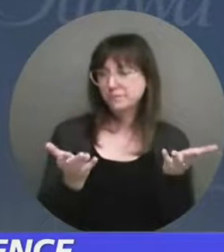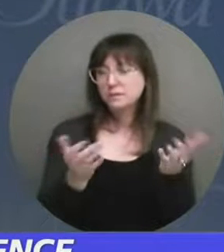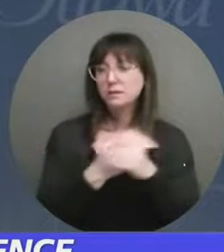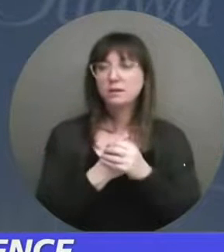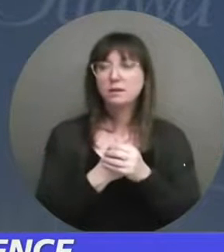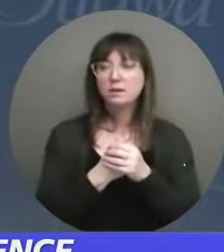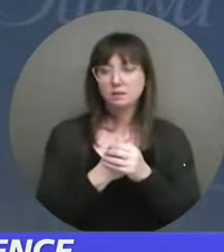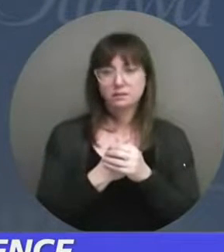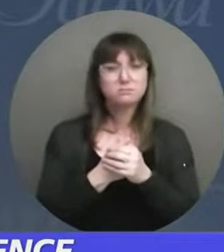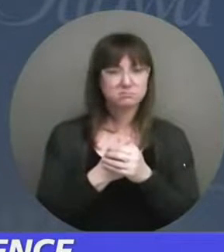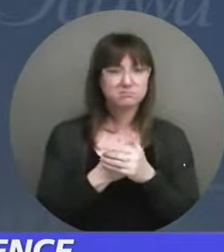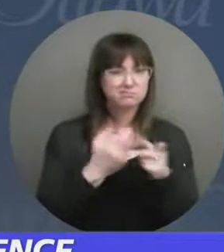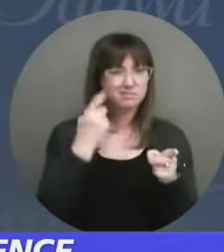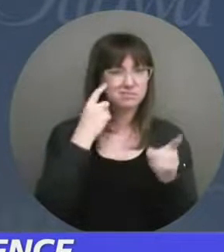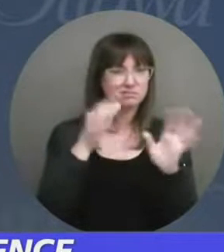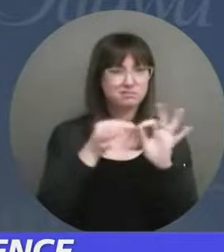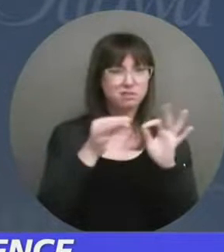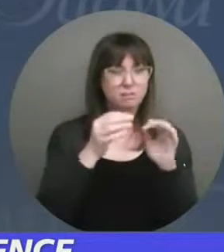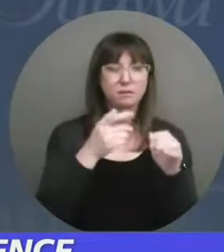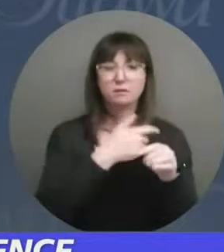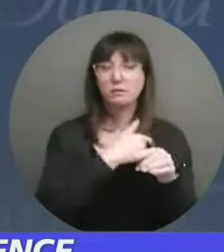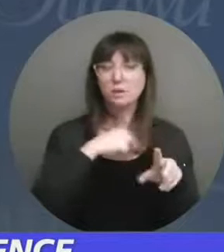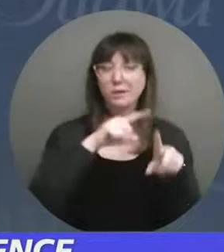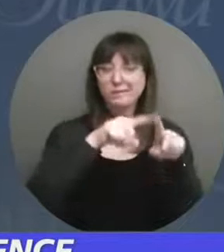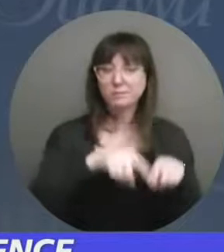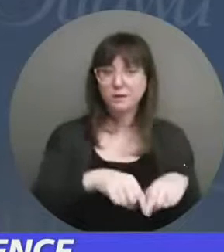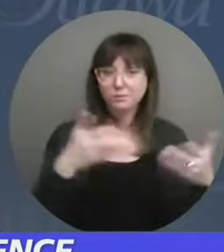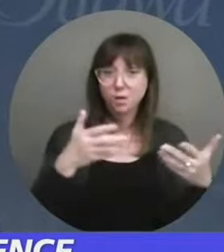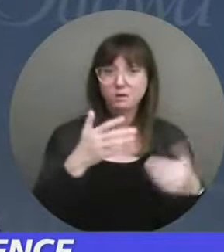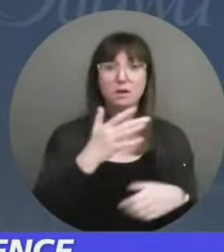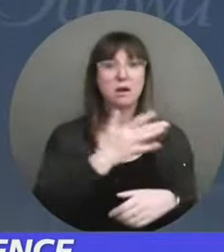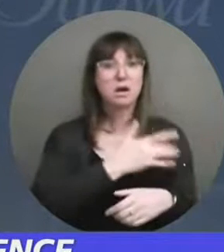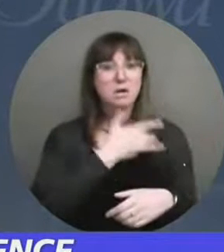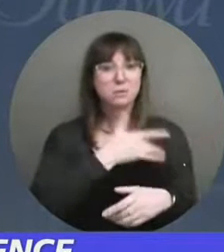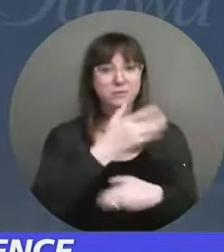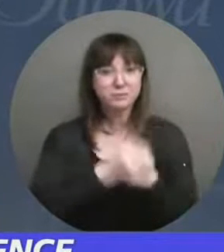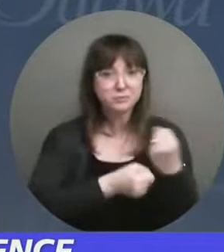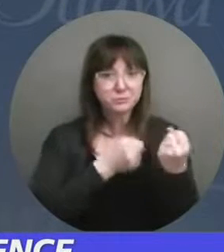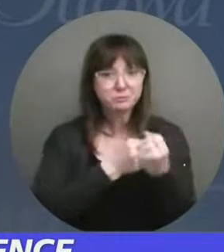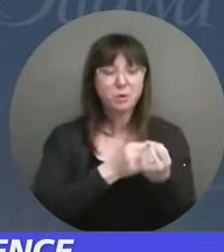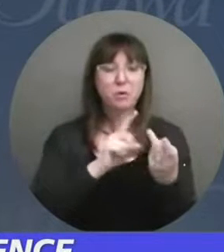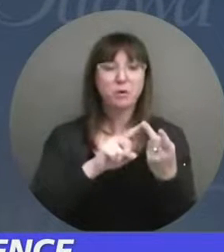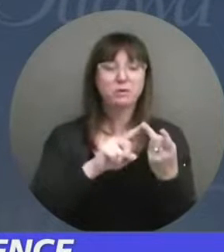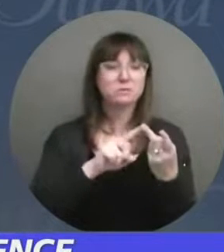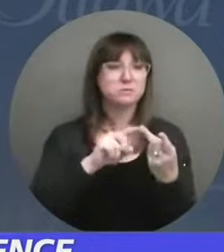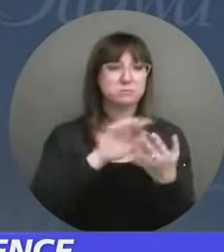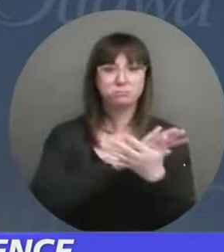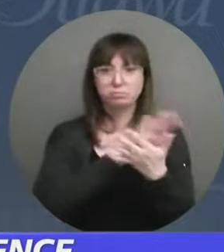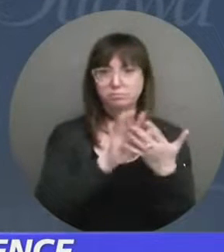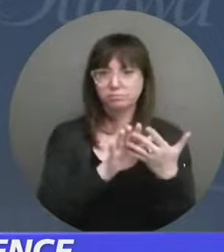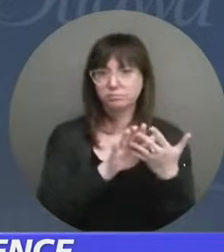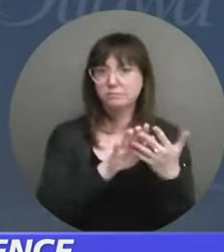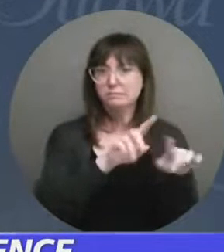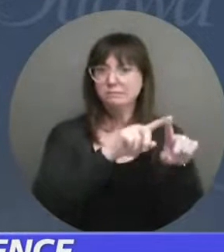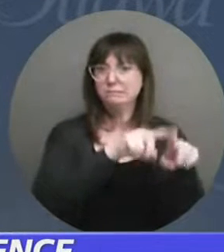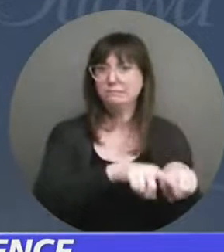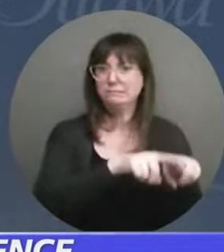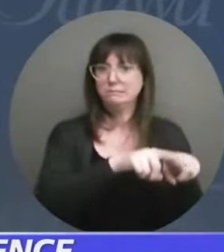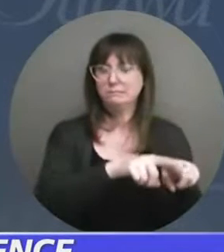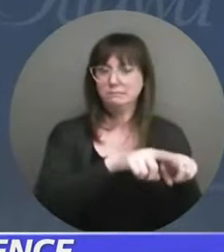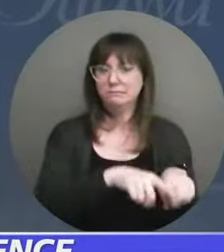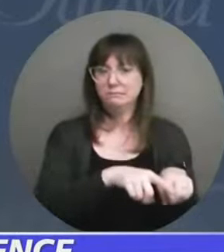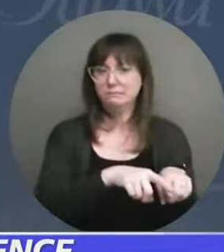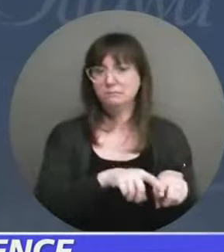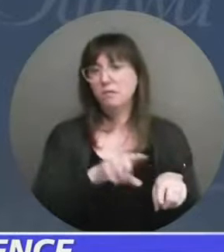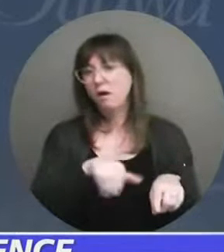depend greatly on assistance from the province. Are there any other parts to your plan?